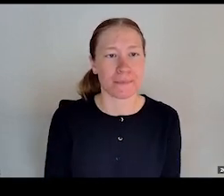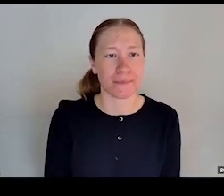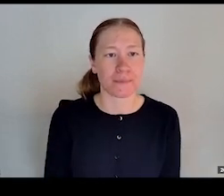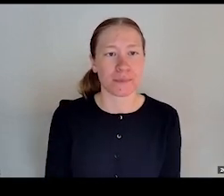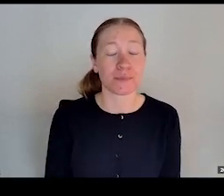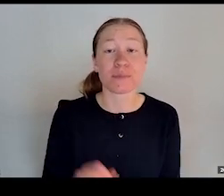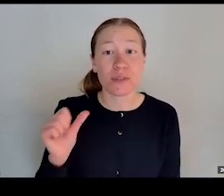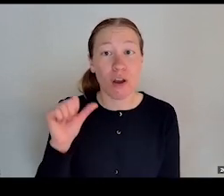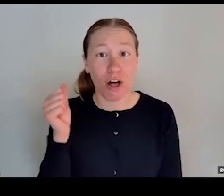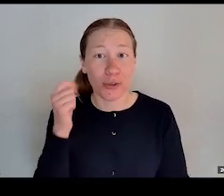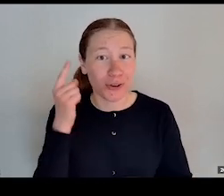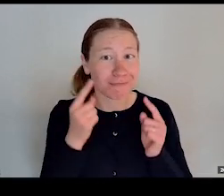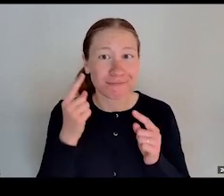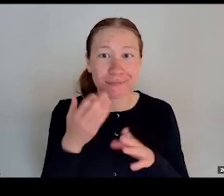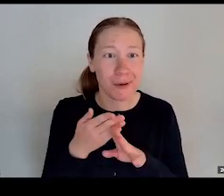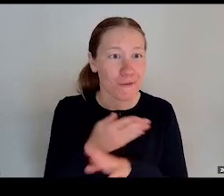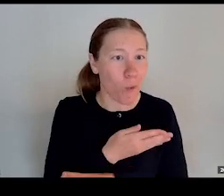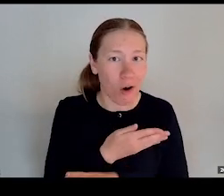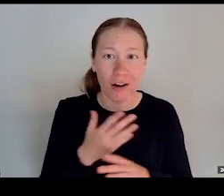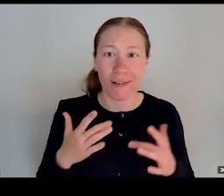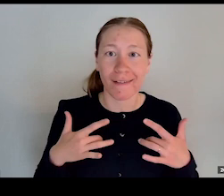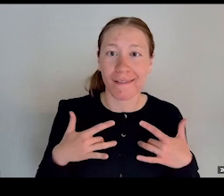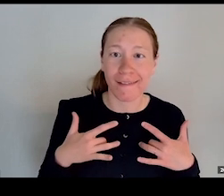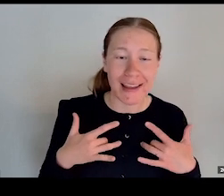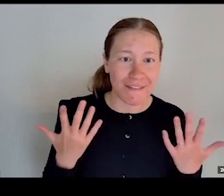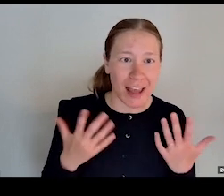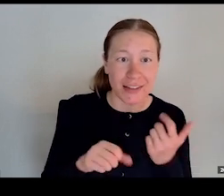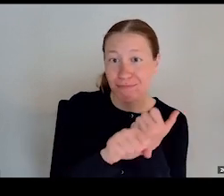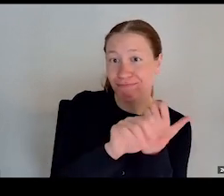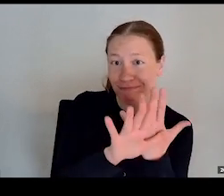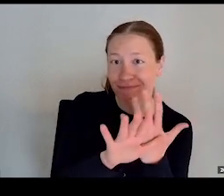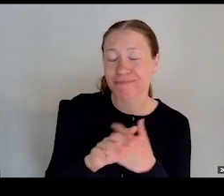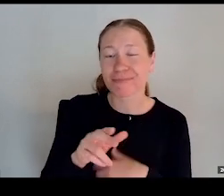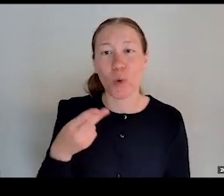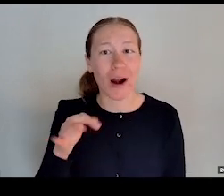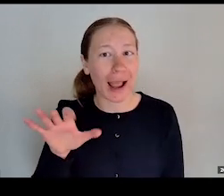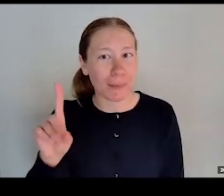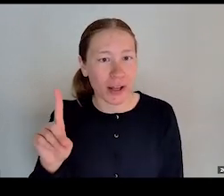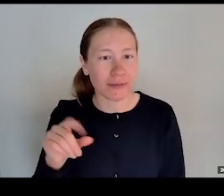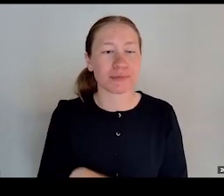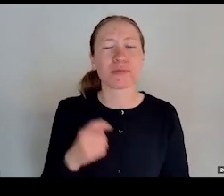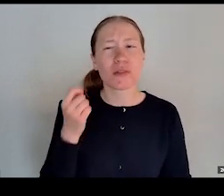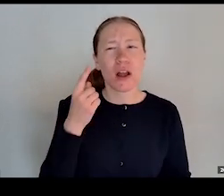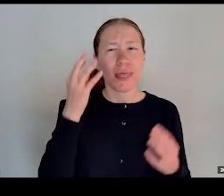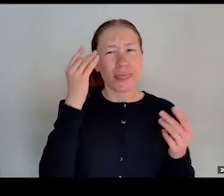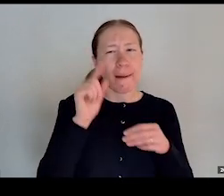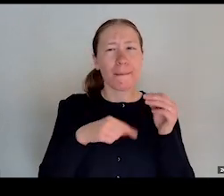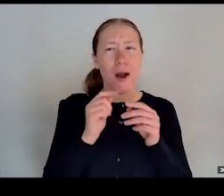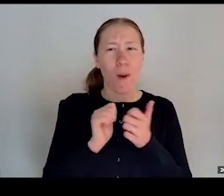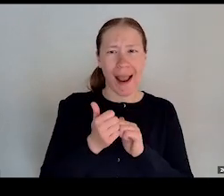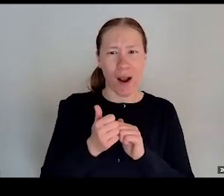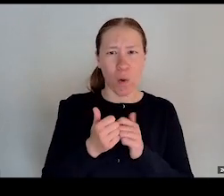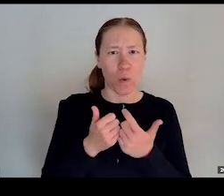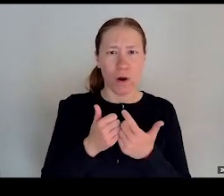Other considerations prior to a hybrid or virtual event include considering how those off-site participants can be seen, heard,